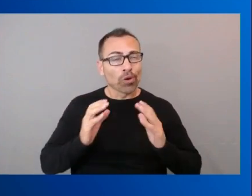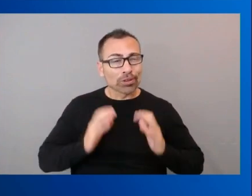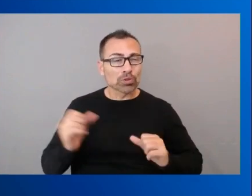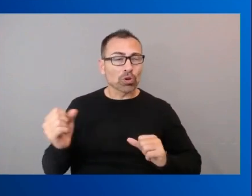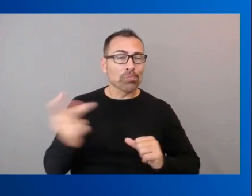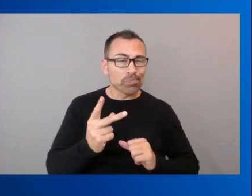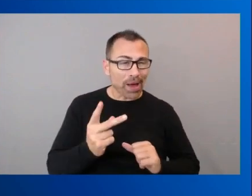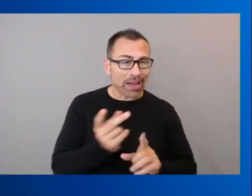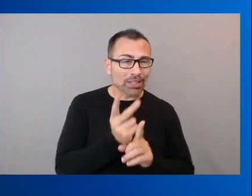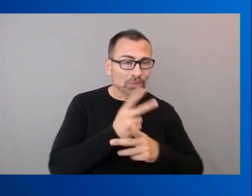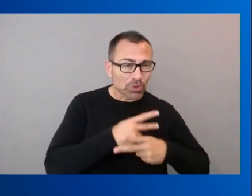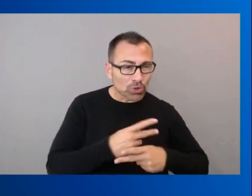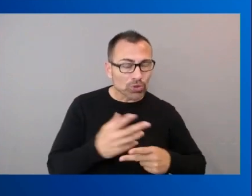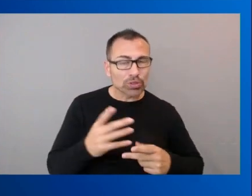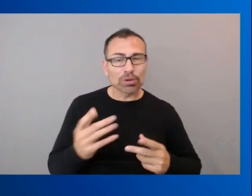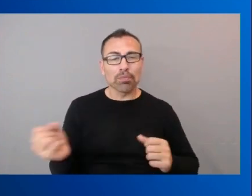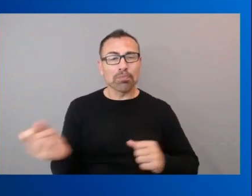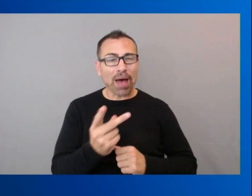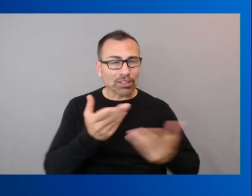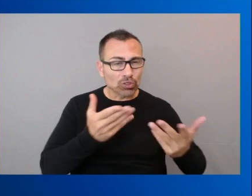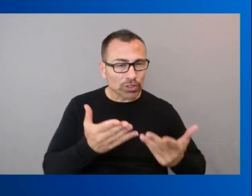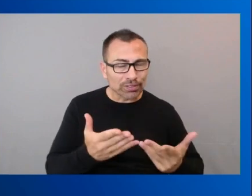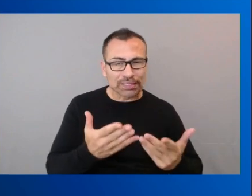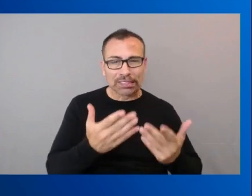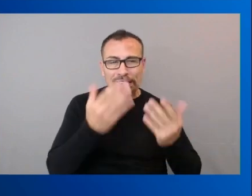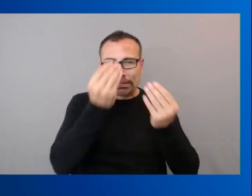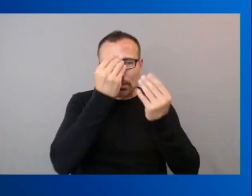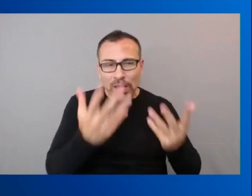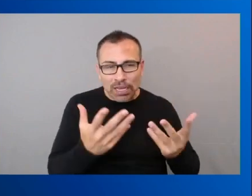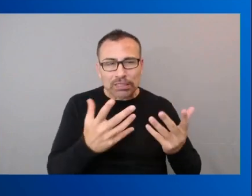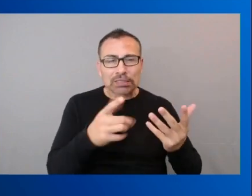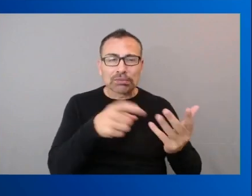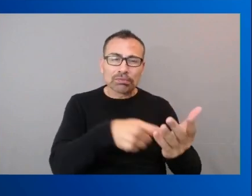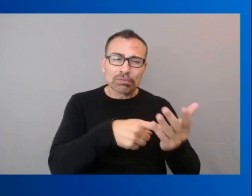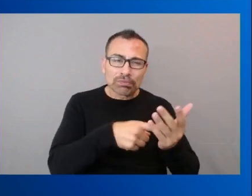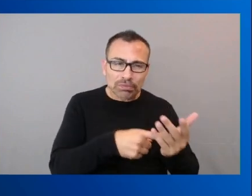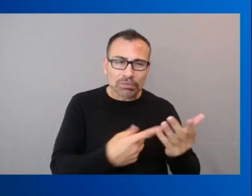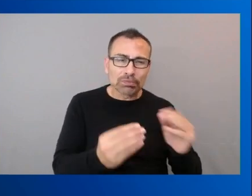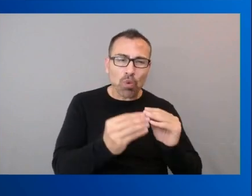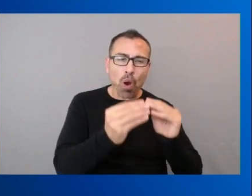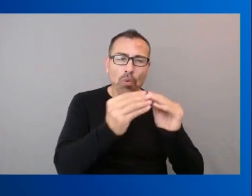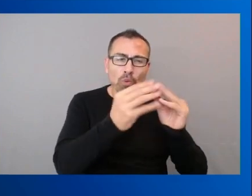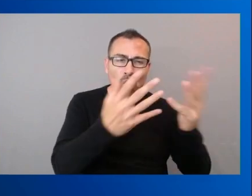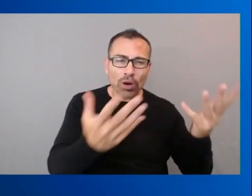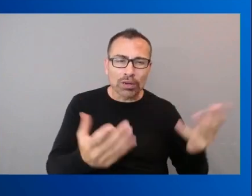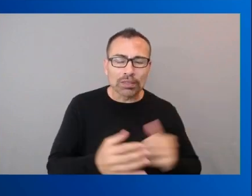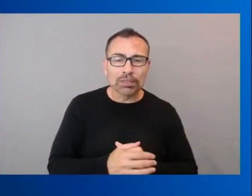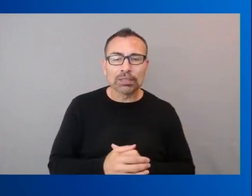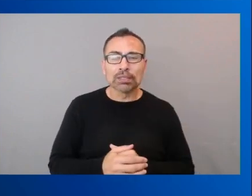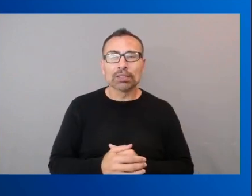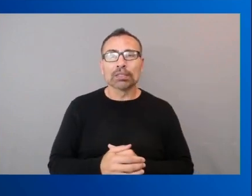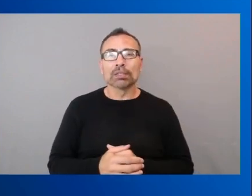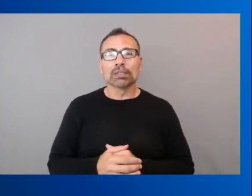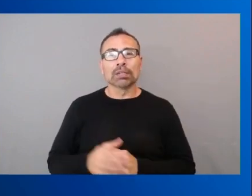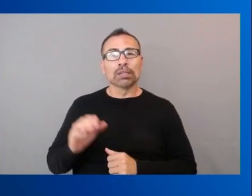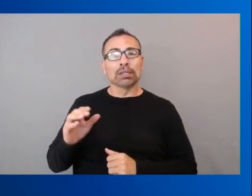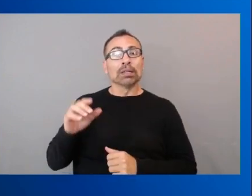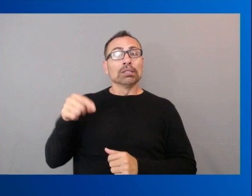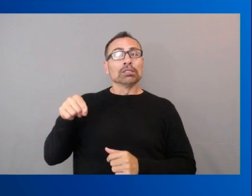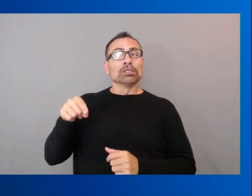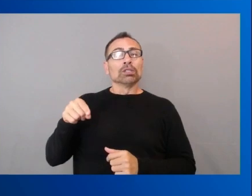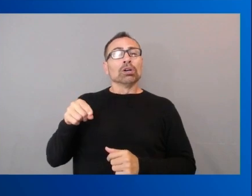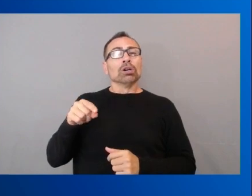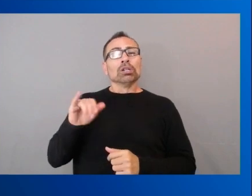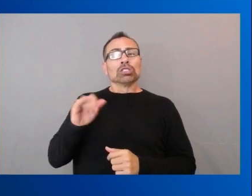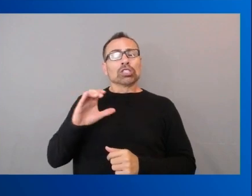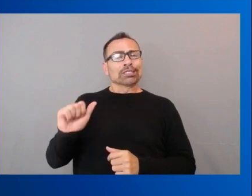more information. So is this enough information for the event? Like, what if we need more than what's just being provided? Correct, yeah,